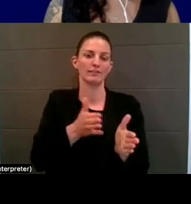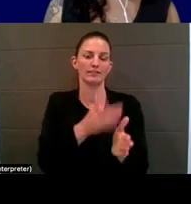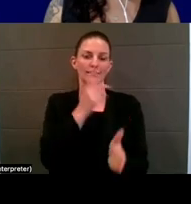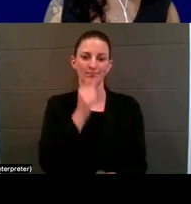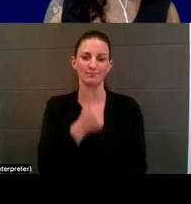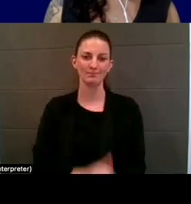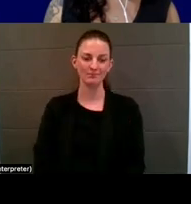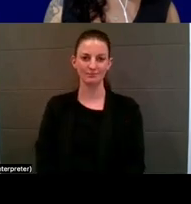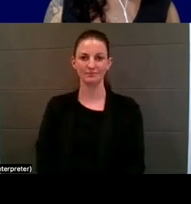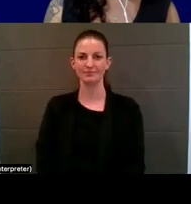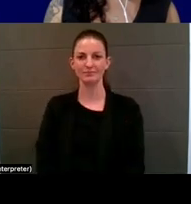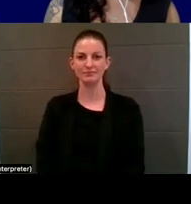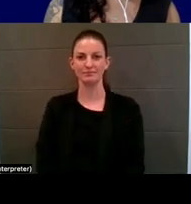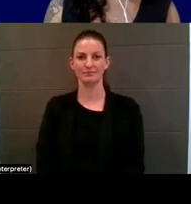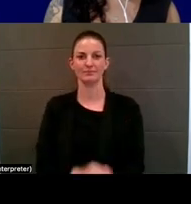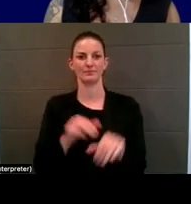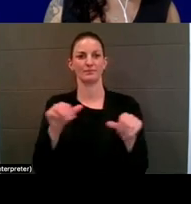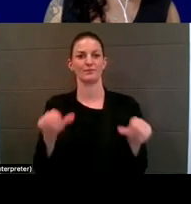All right, so